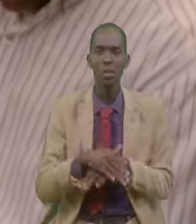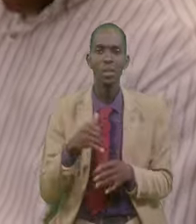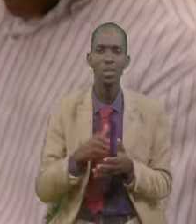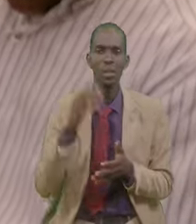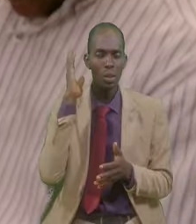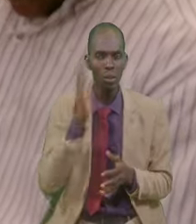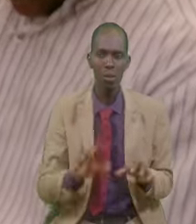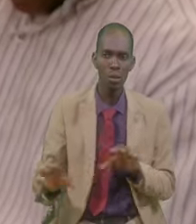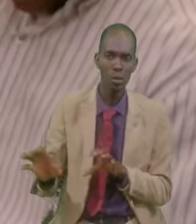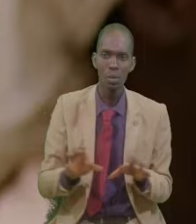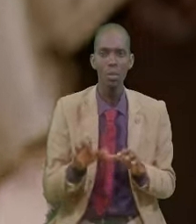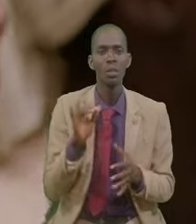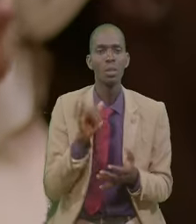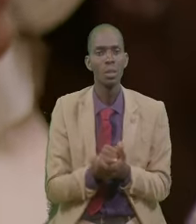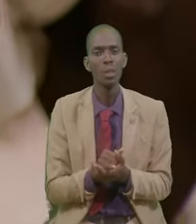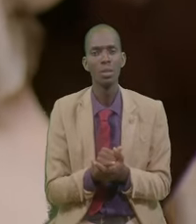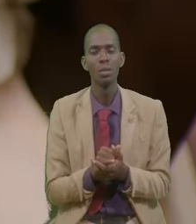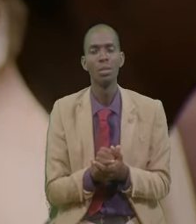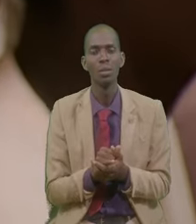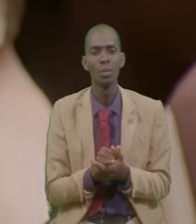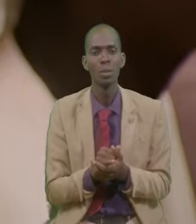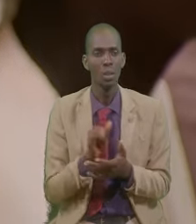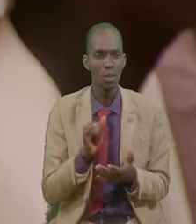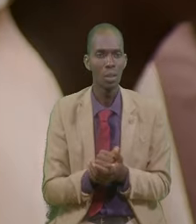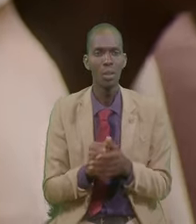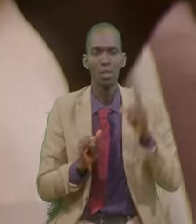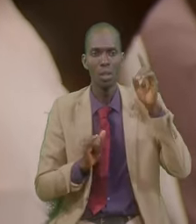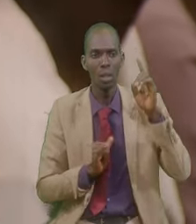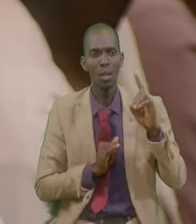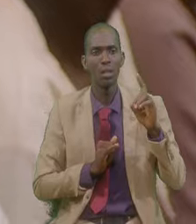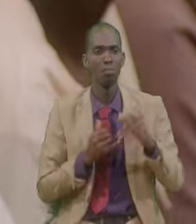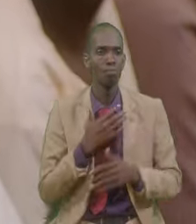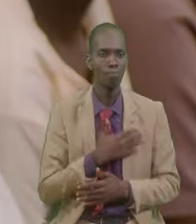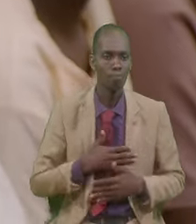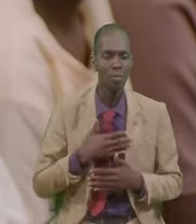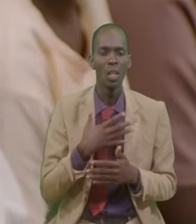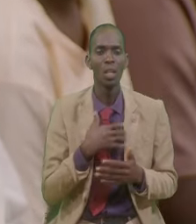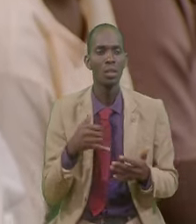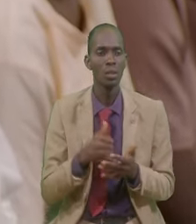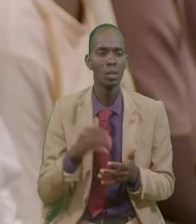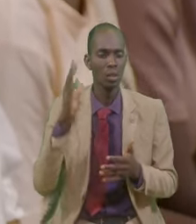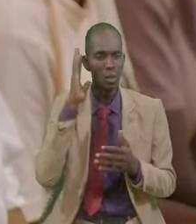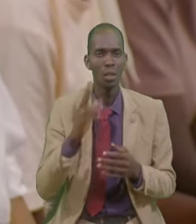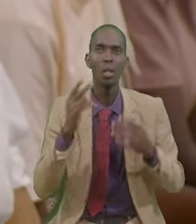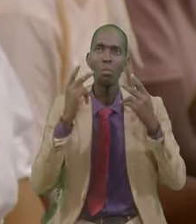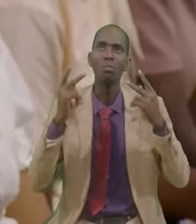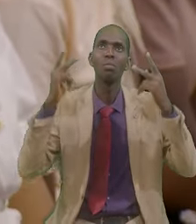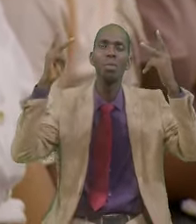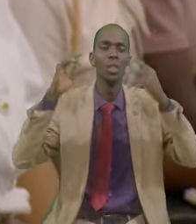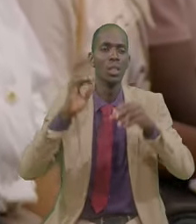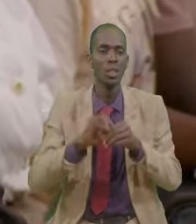accomplish that. It shall accomplish that that I please. And it shall prosper in the